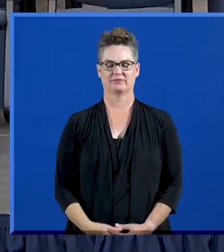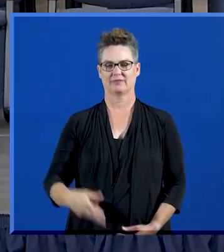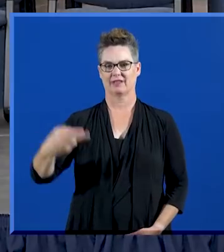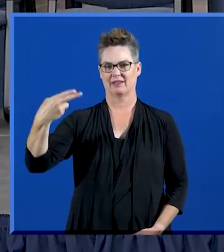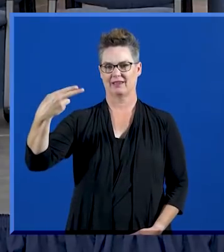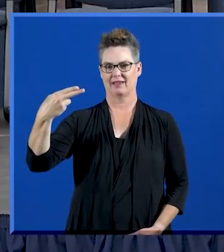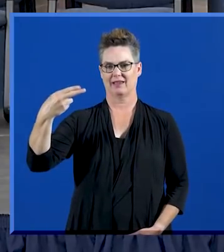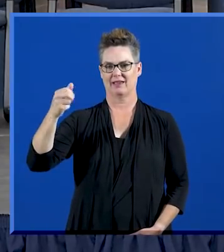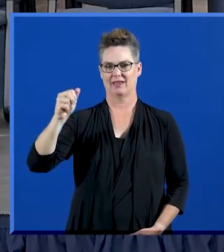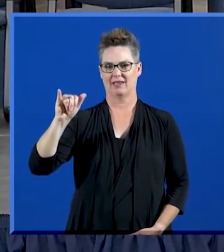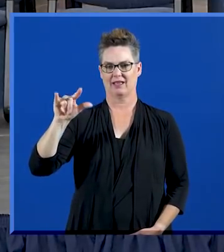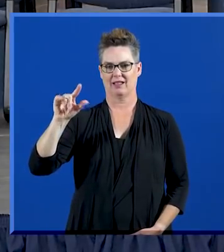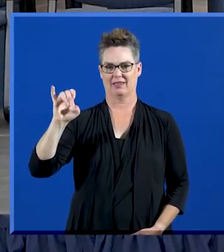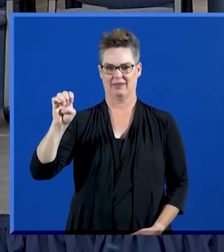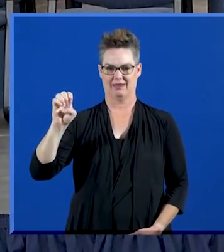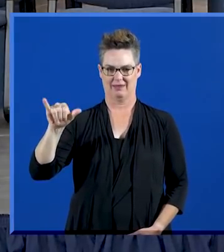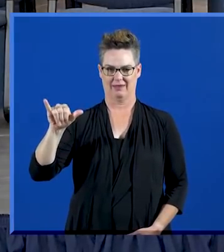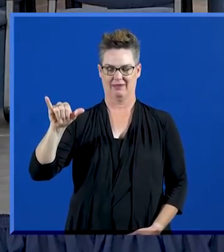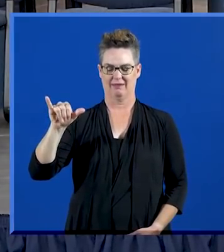Haley Bridges.